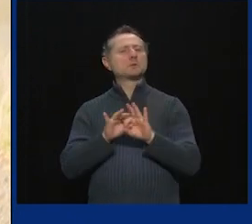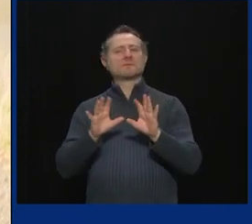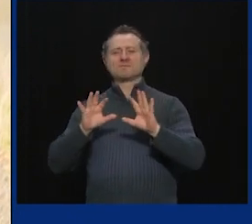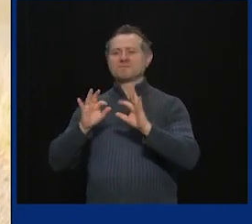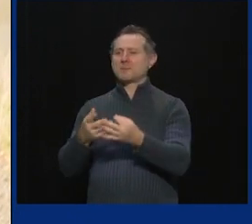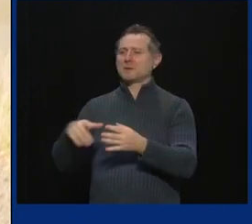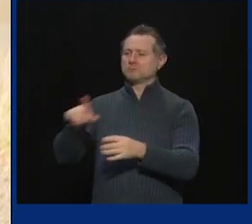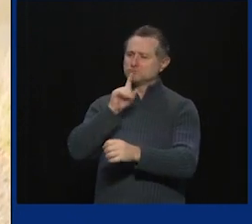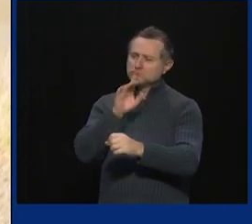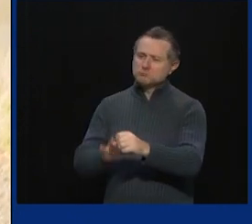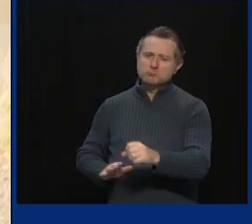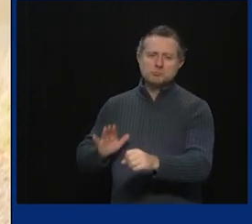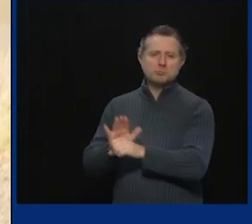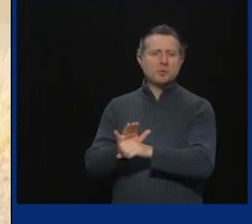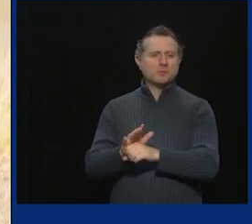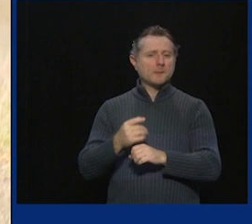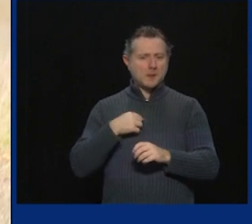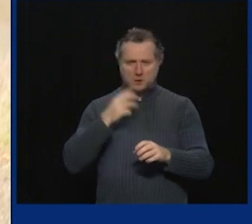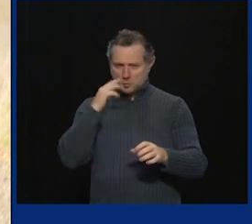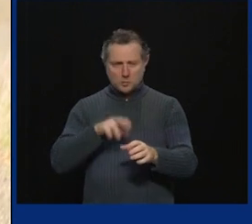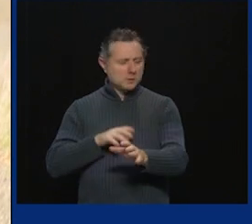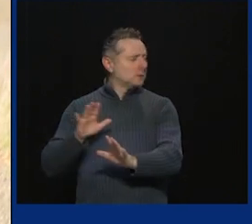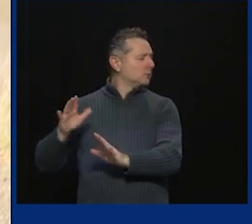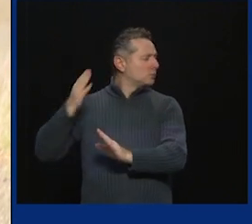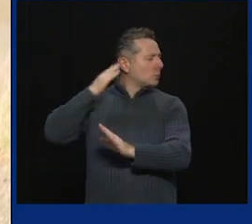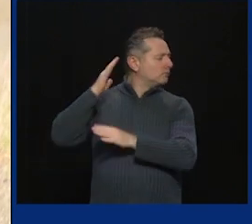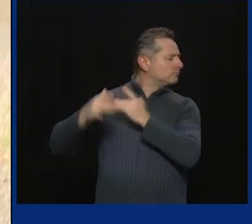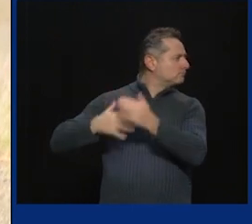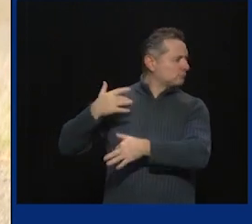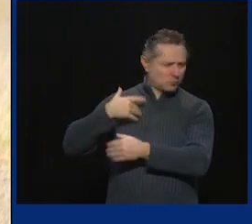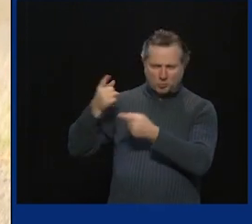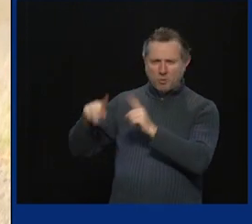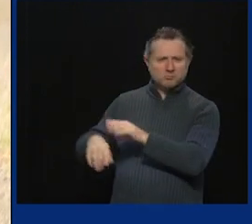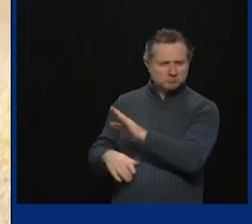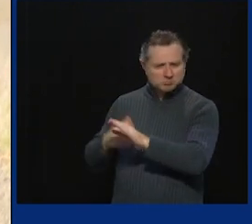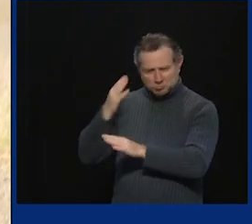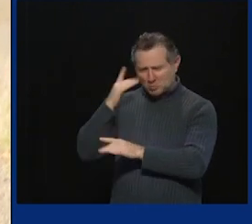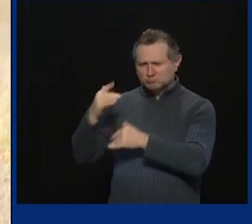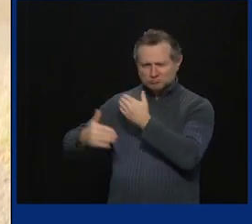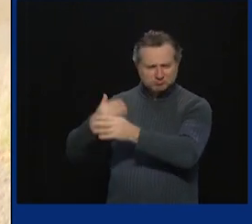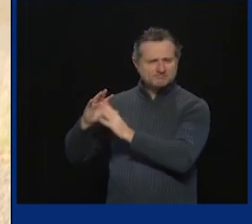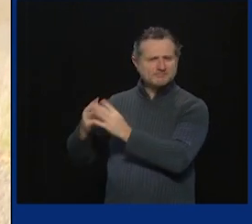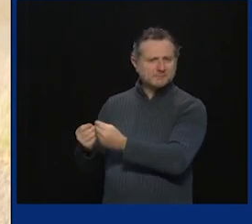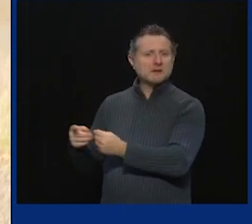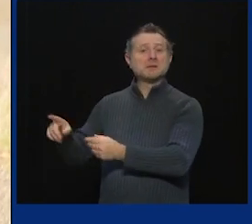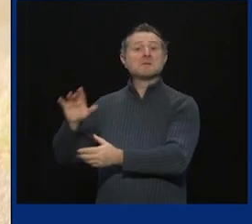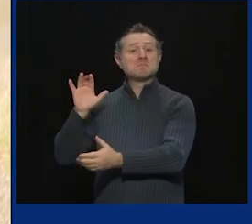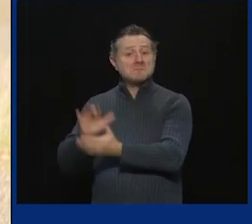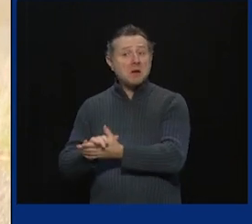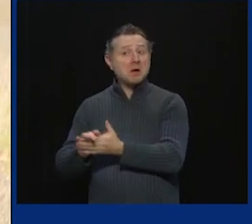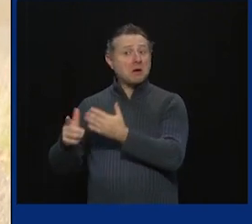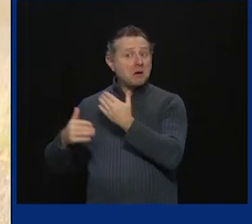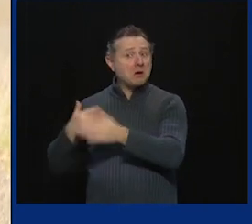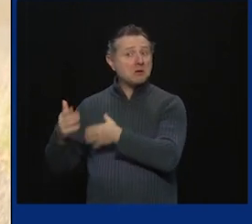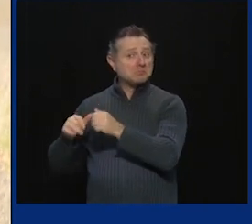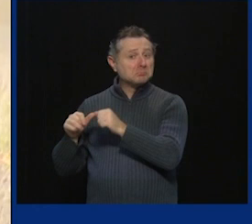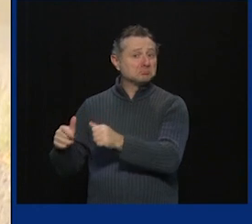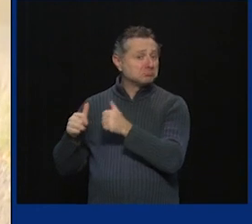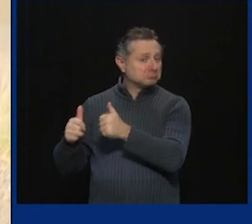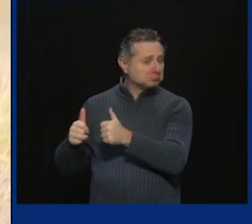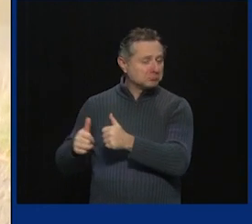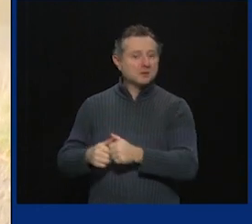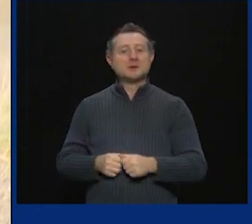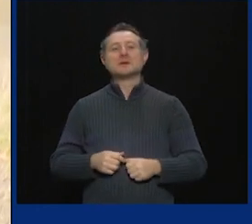smart to be with his family today. To keep the longevity of the marriages going. I believe that. And to Andy